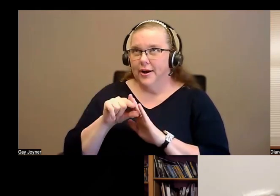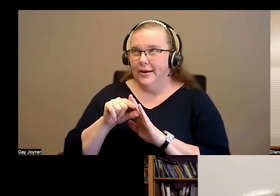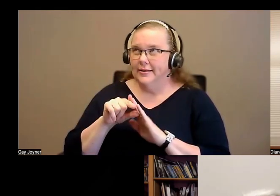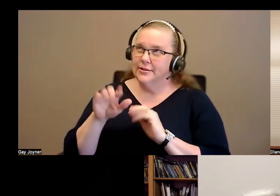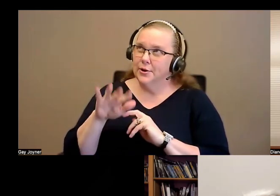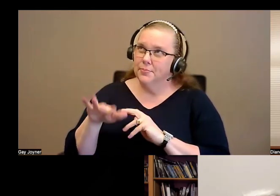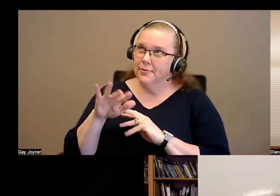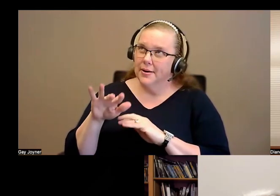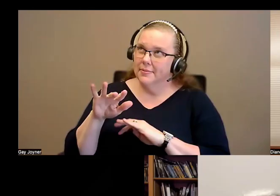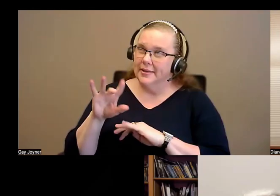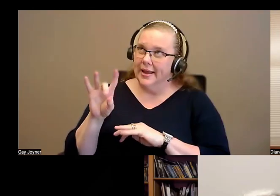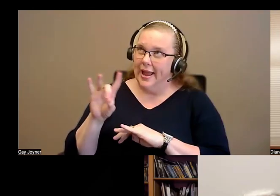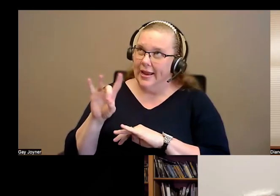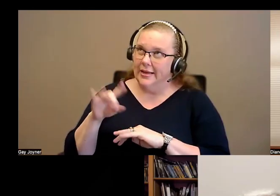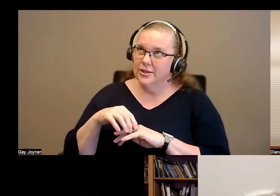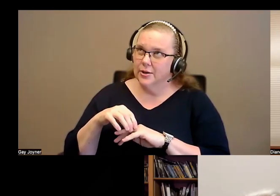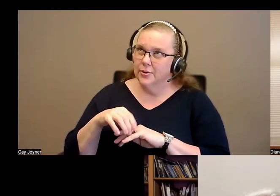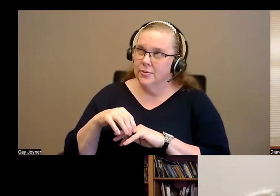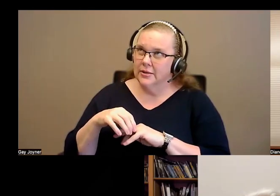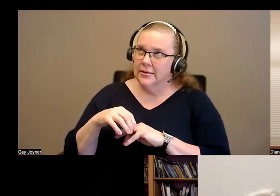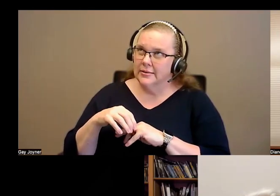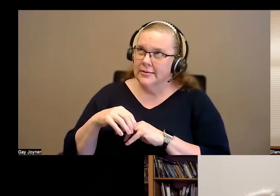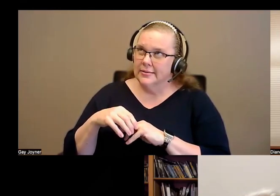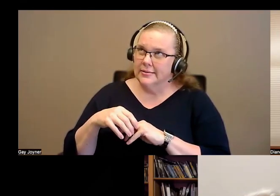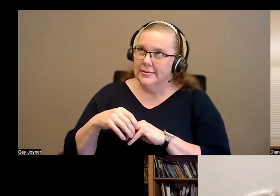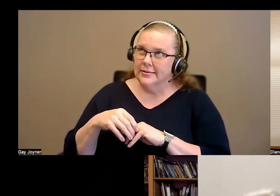third grade, so probably eight. So,